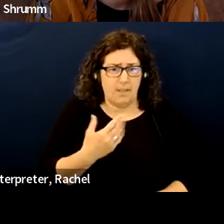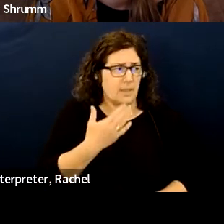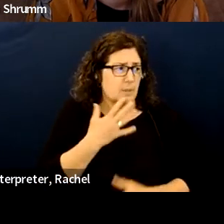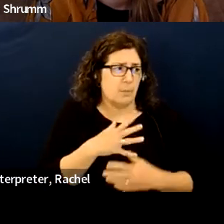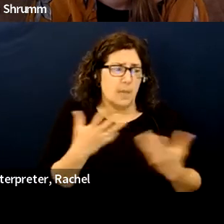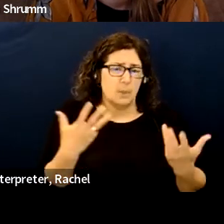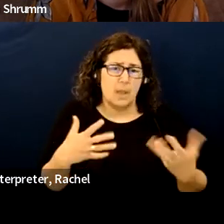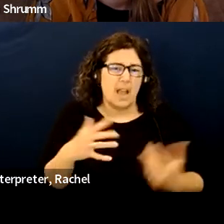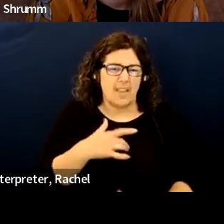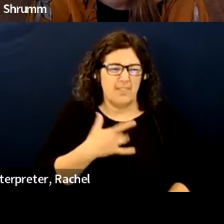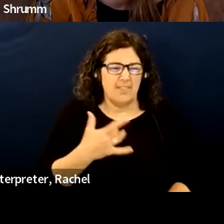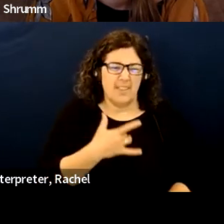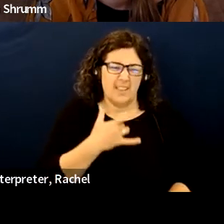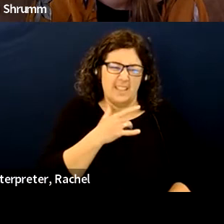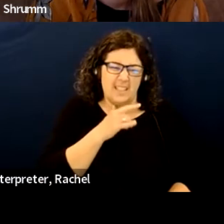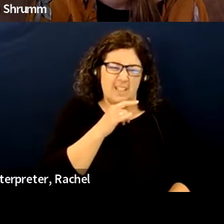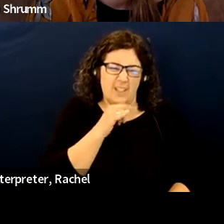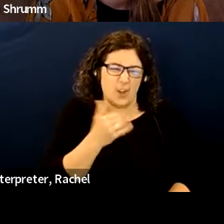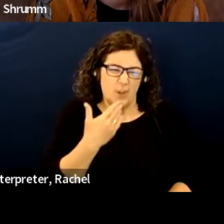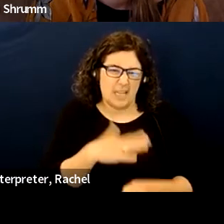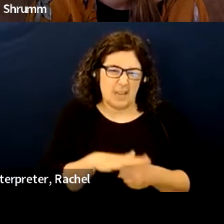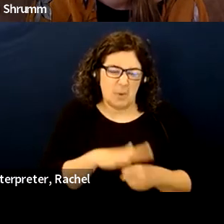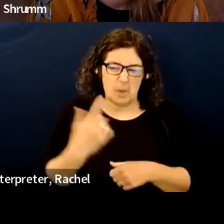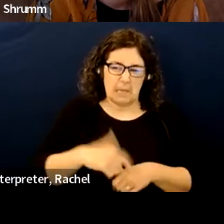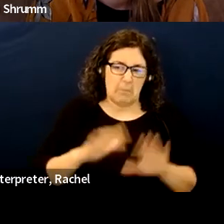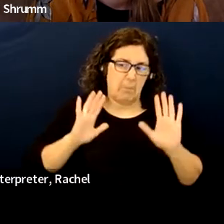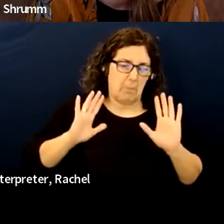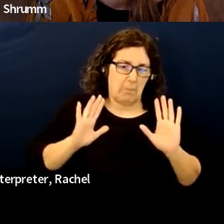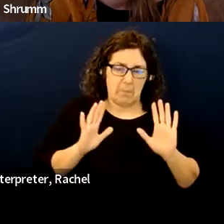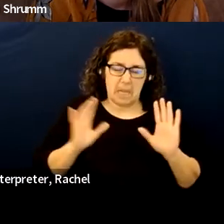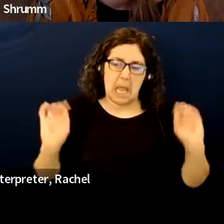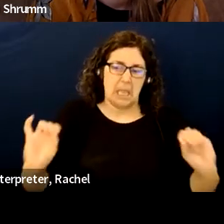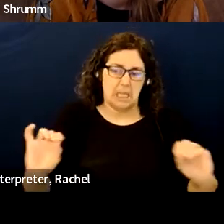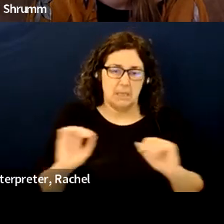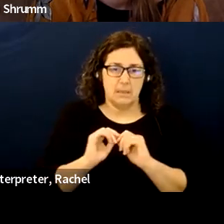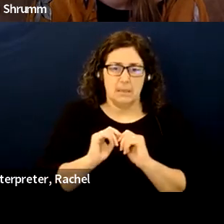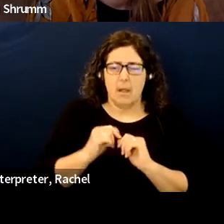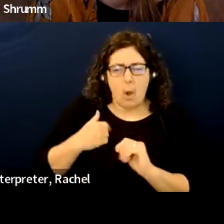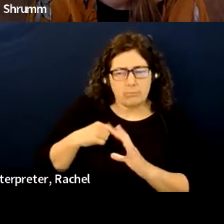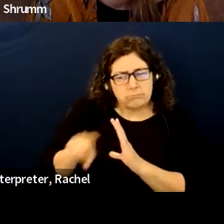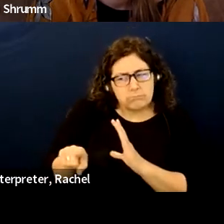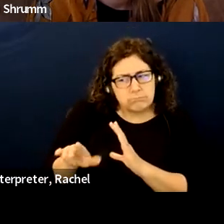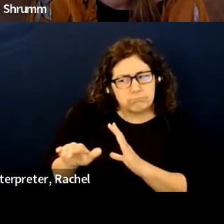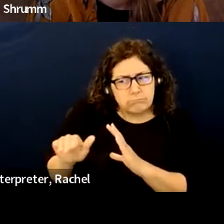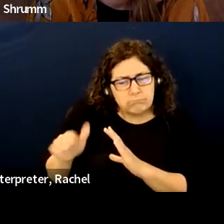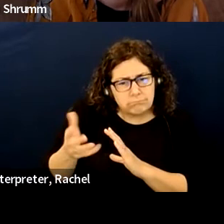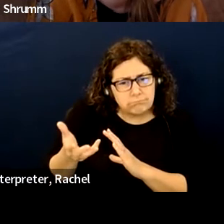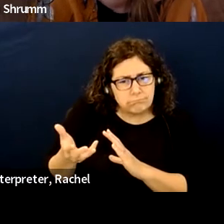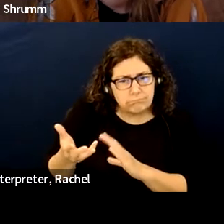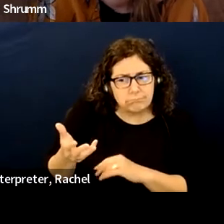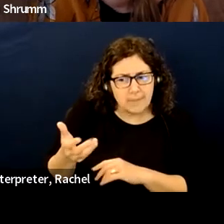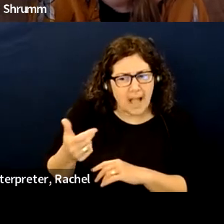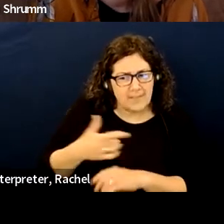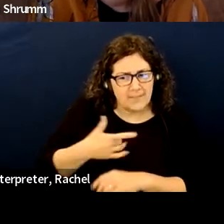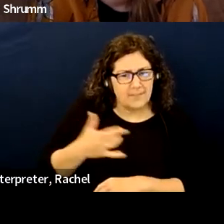much. I really don't think that it is. Like, it's just a one-time thing and it's nothing. And I wrote back and I said, you know, I